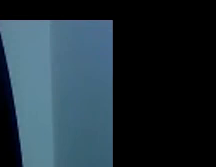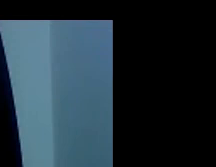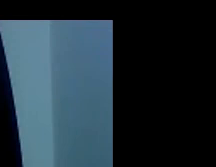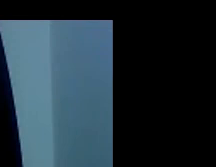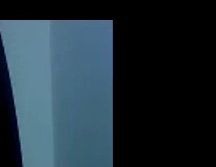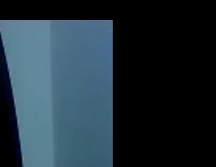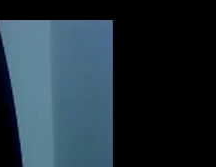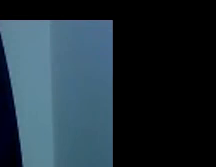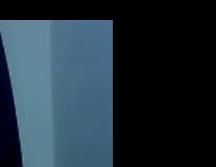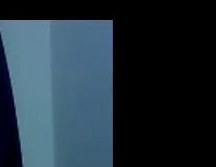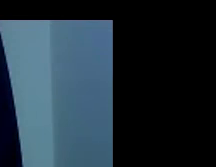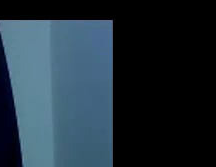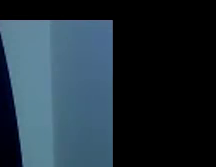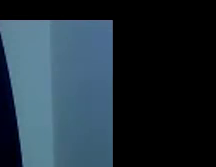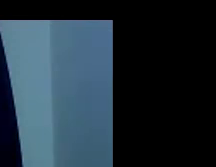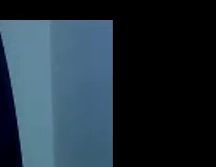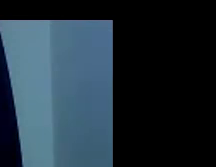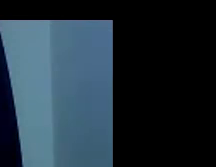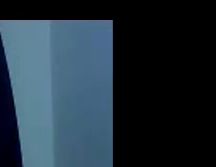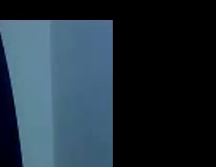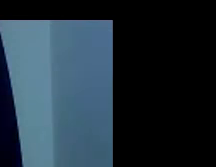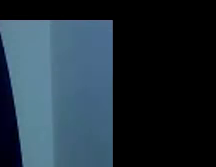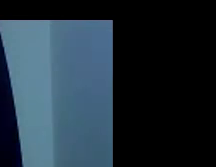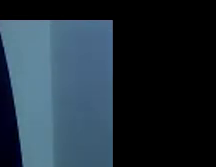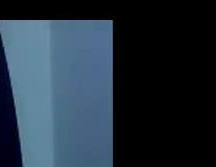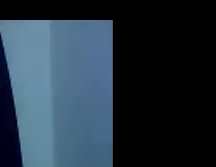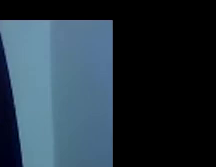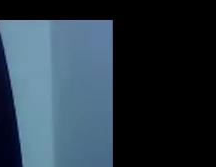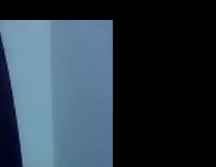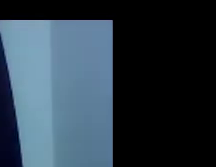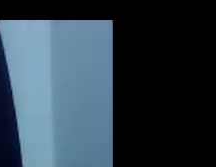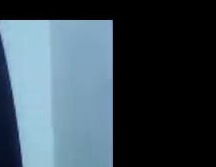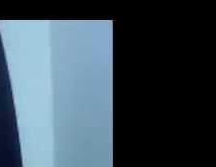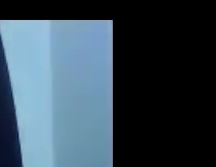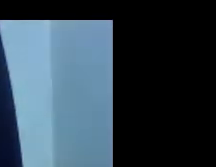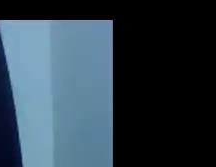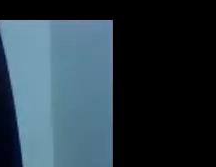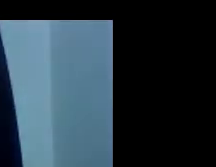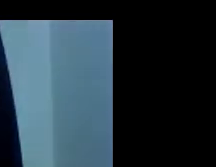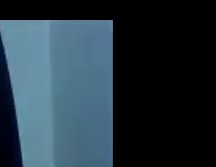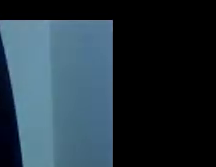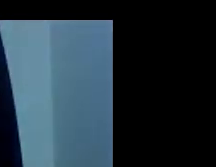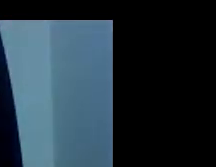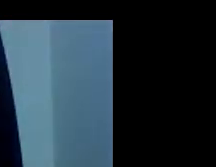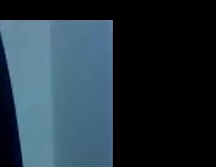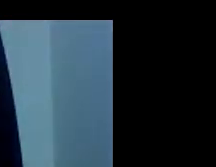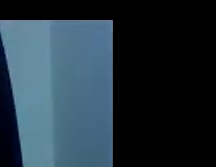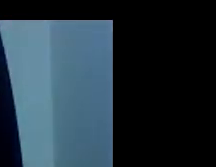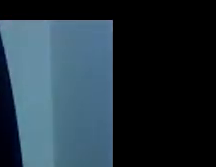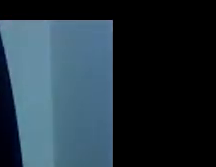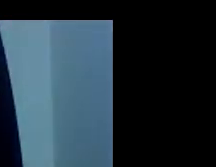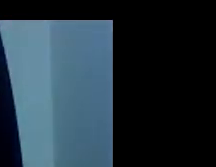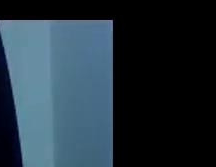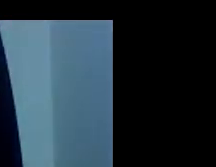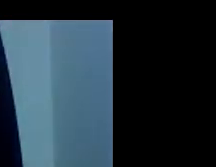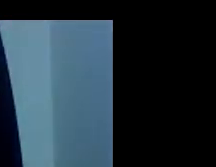it. And I think we need to focus more on harm reduction. All right. Thank you, Ed.